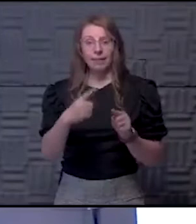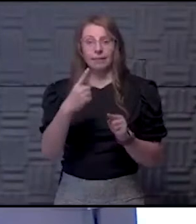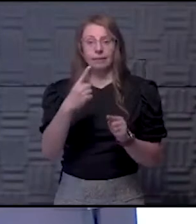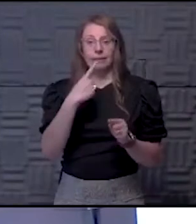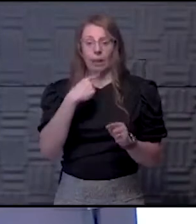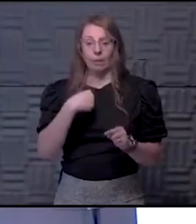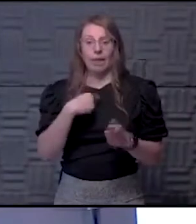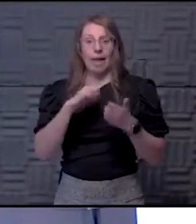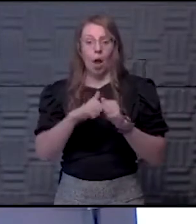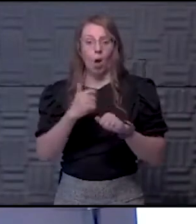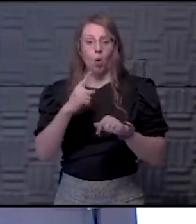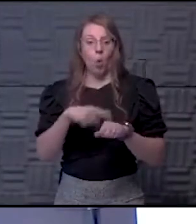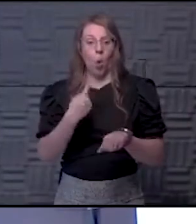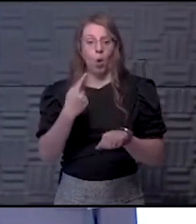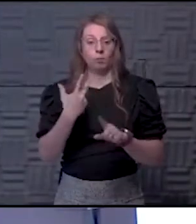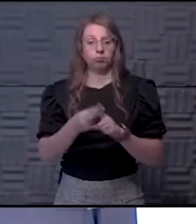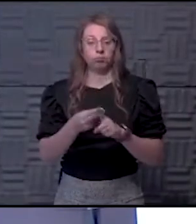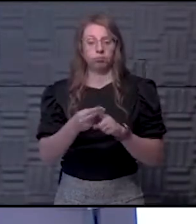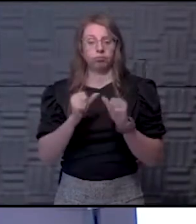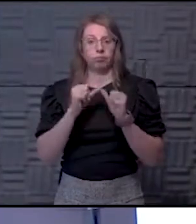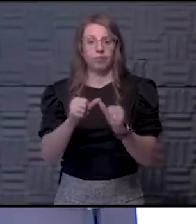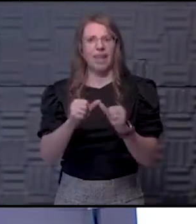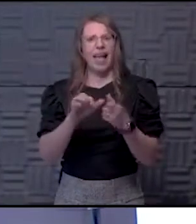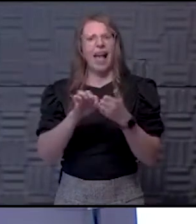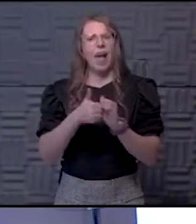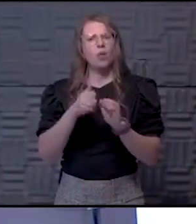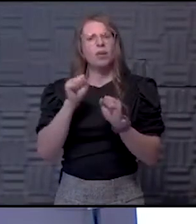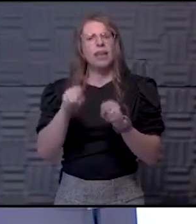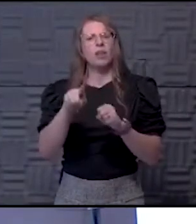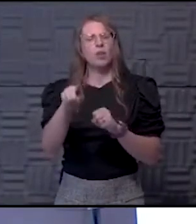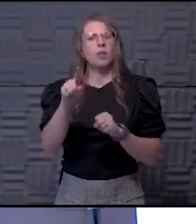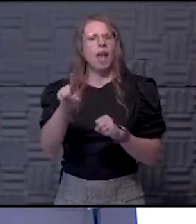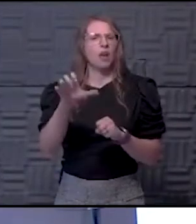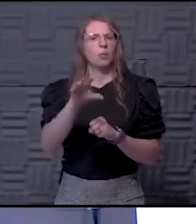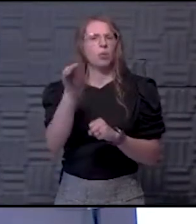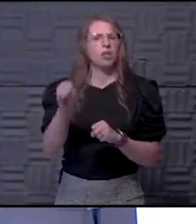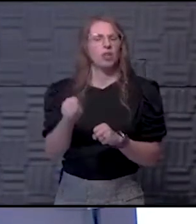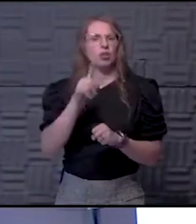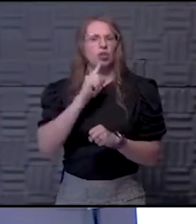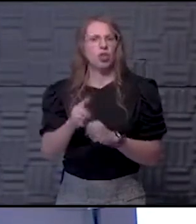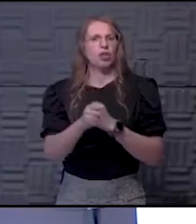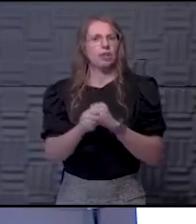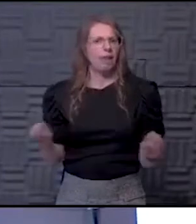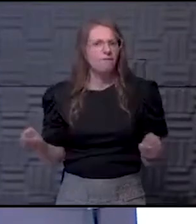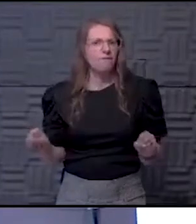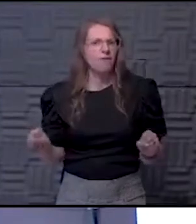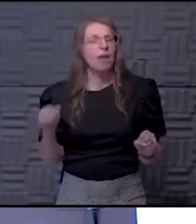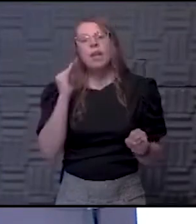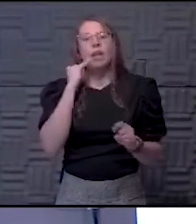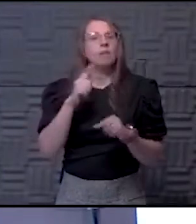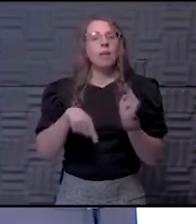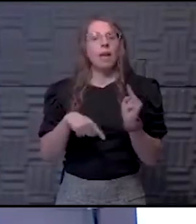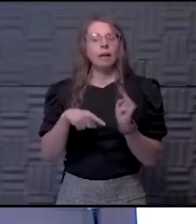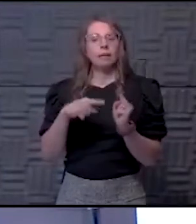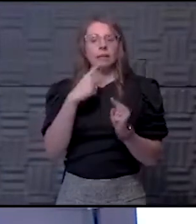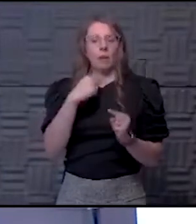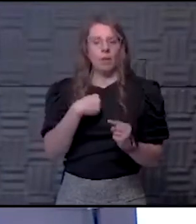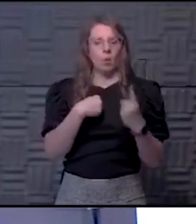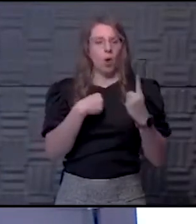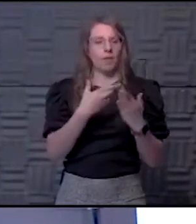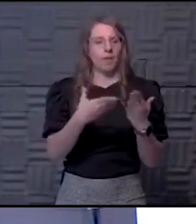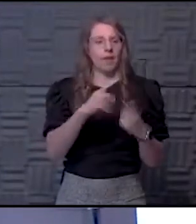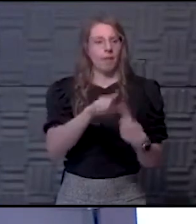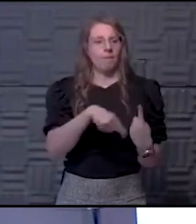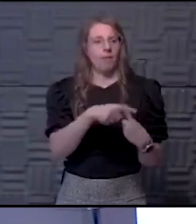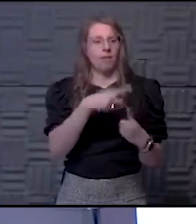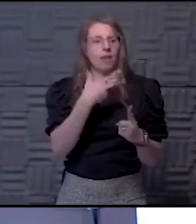shot is going to last, then how can you be 100% sure it's safe? If you can't tell me one thing about the shot,